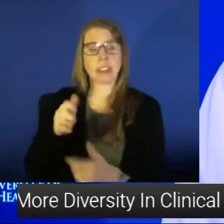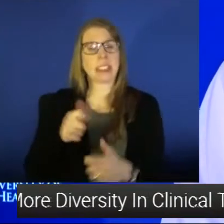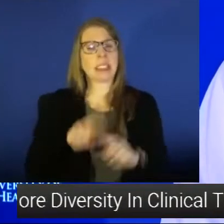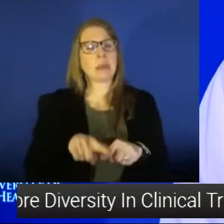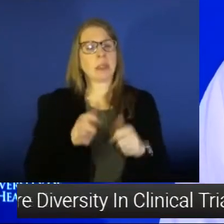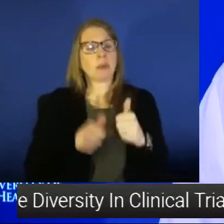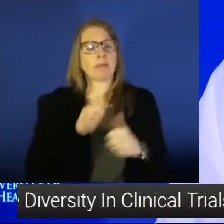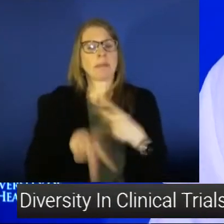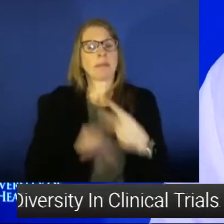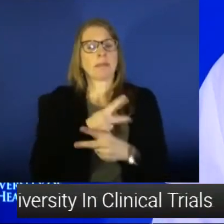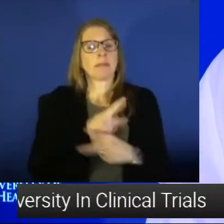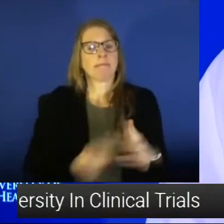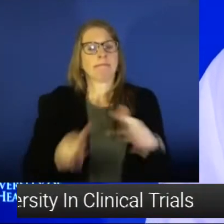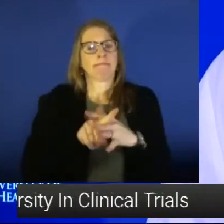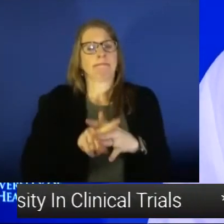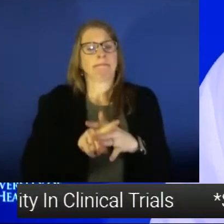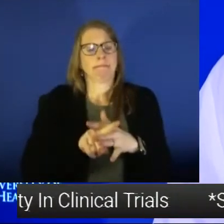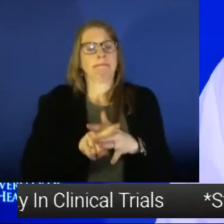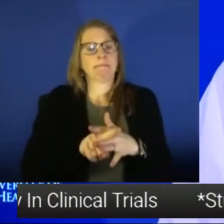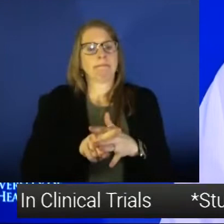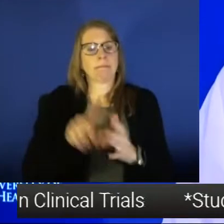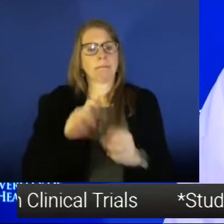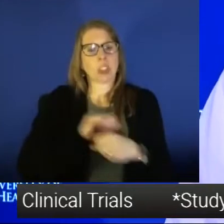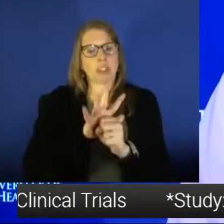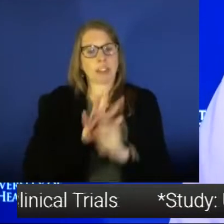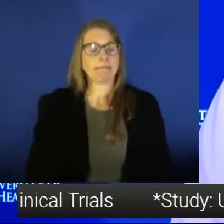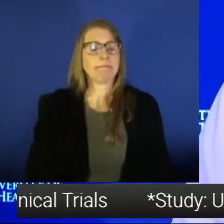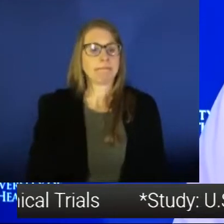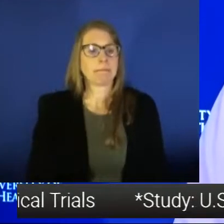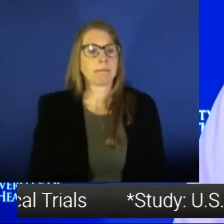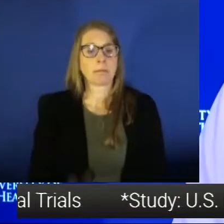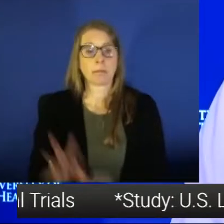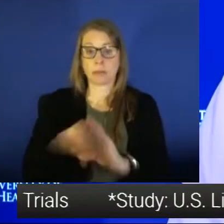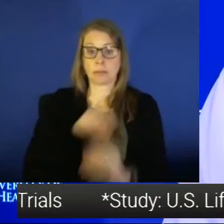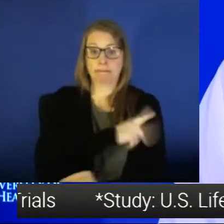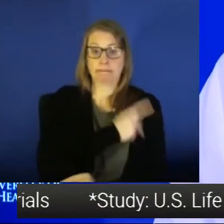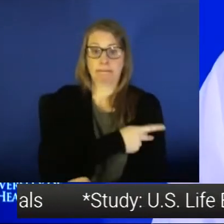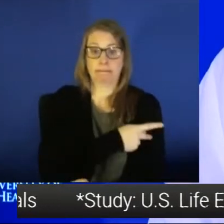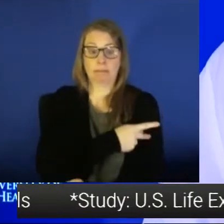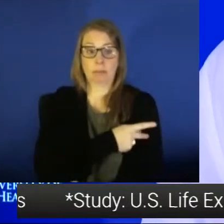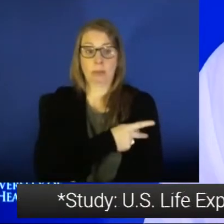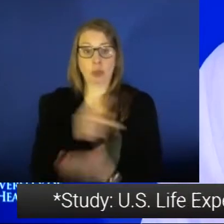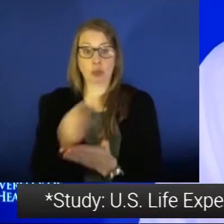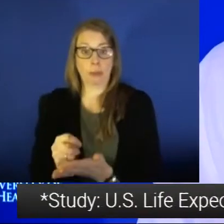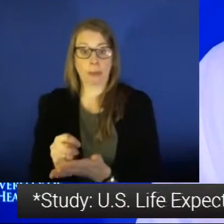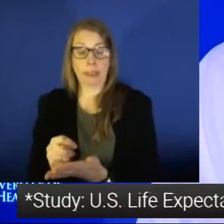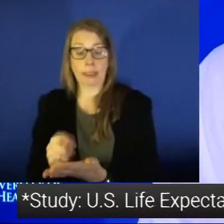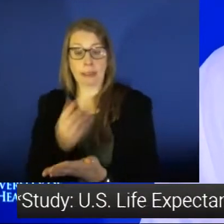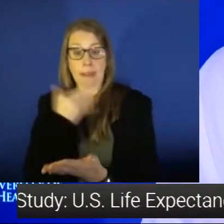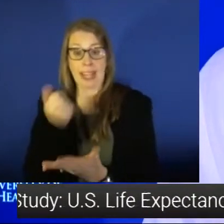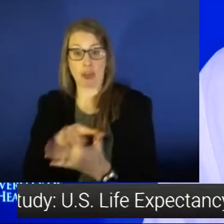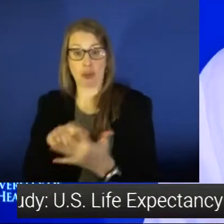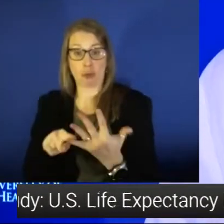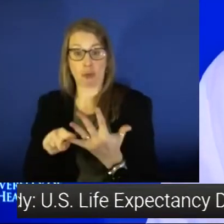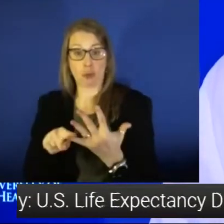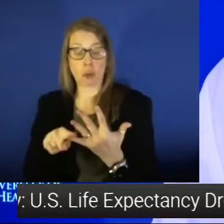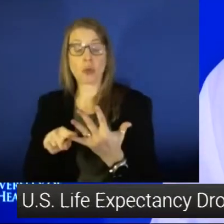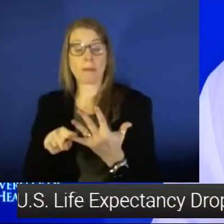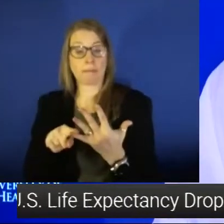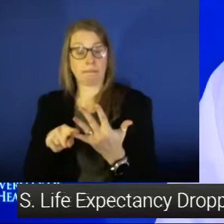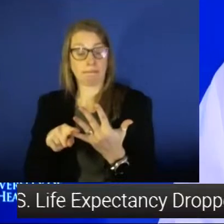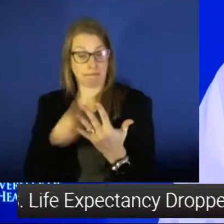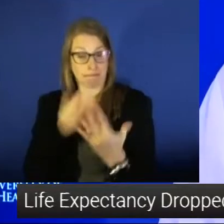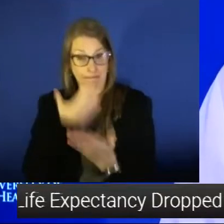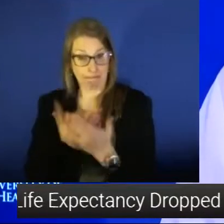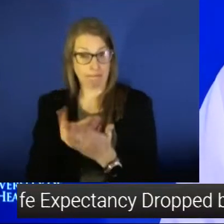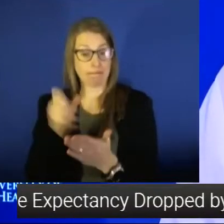towards those. So yeah, I think the outpatient and treatments are better. They are very good, but again, to